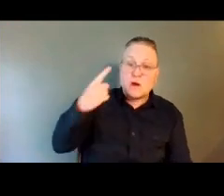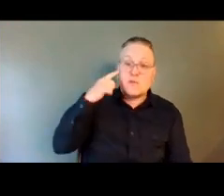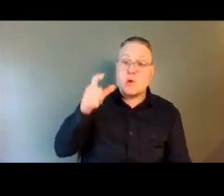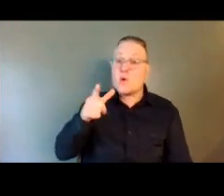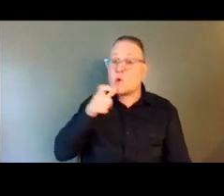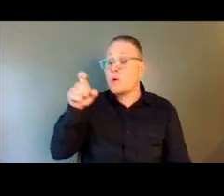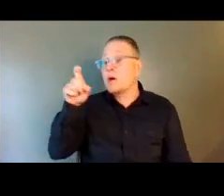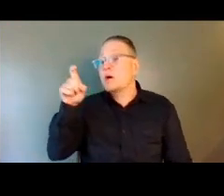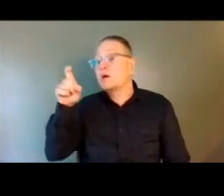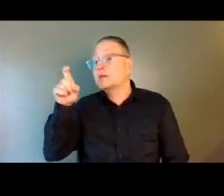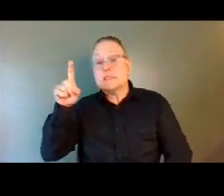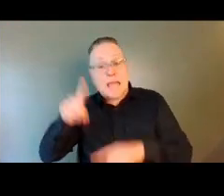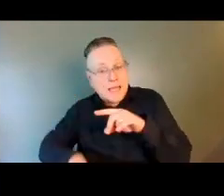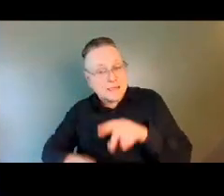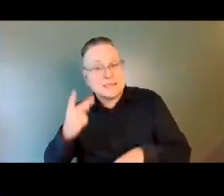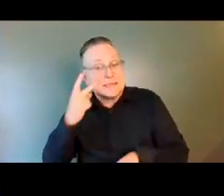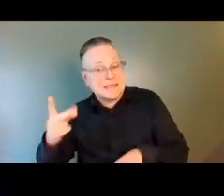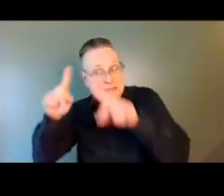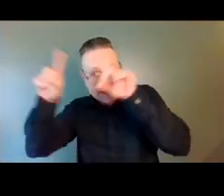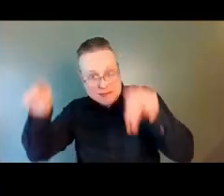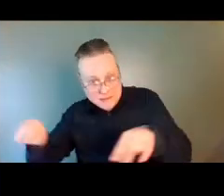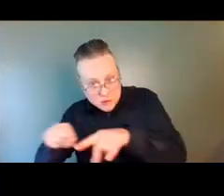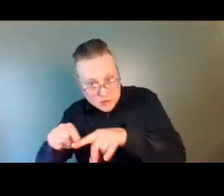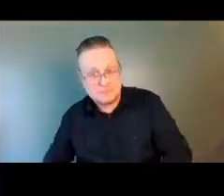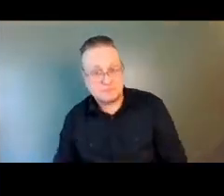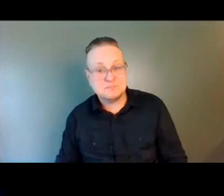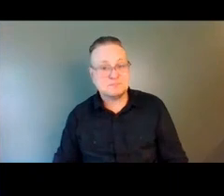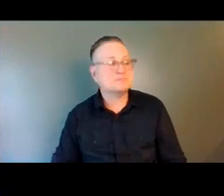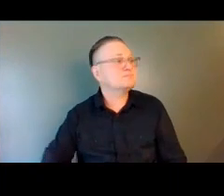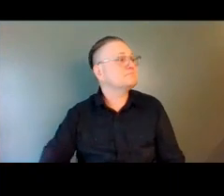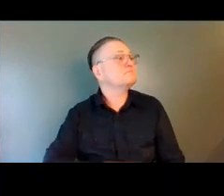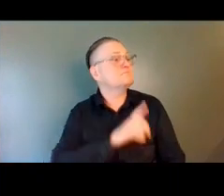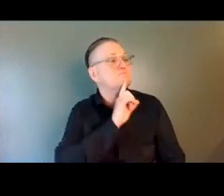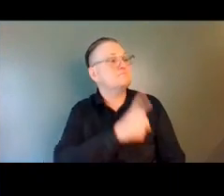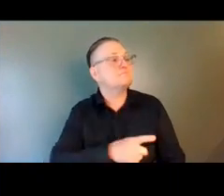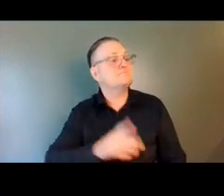able to view the screen. Hi, my name is Ken Rodgers.